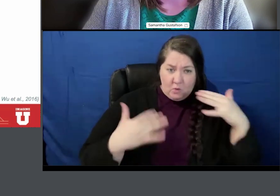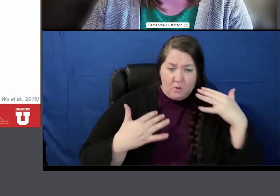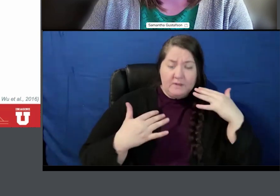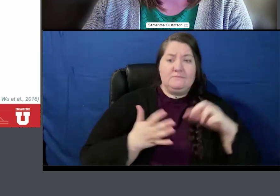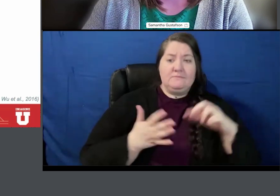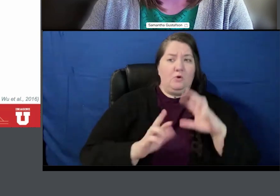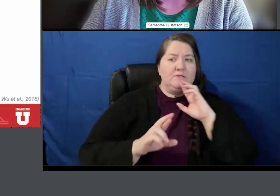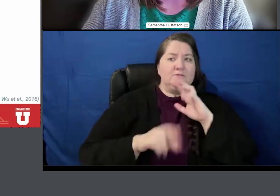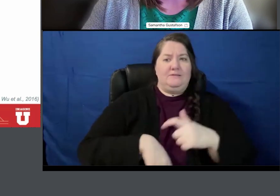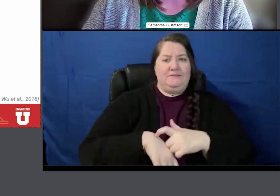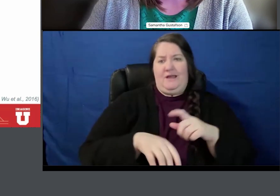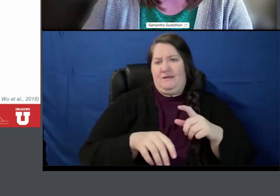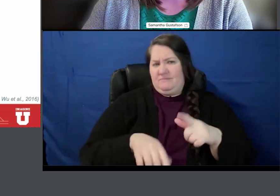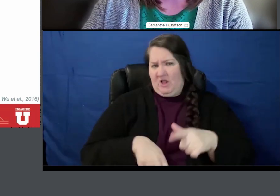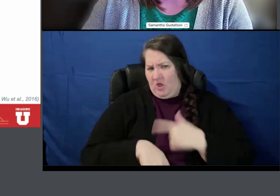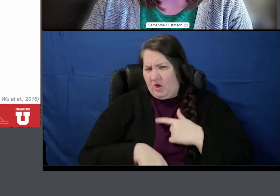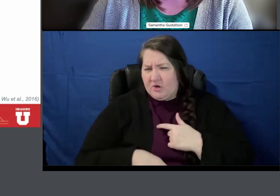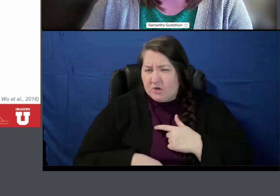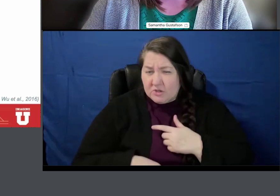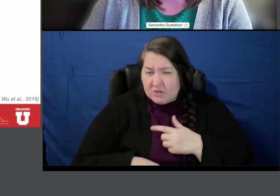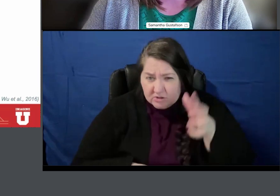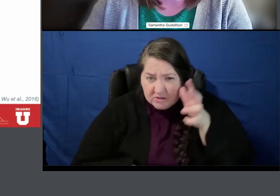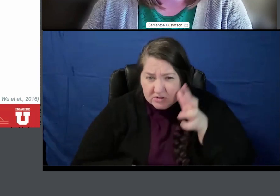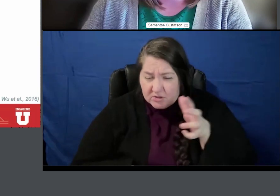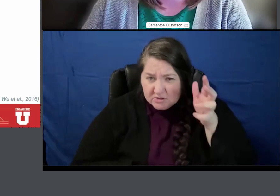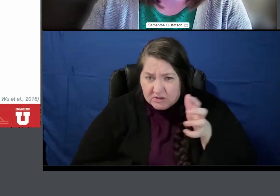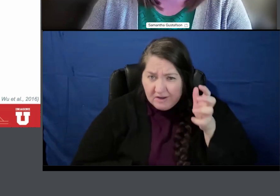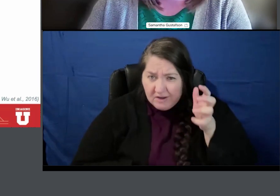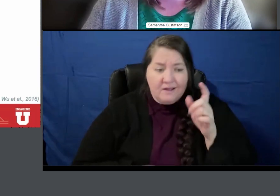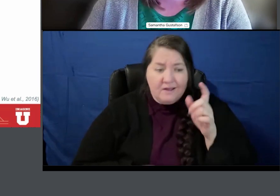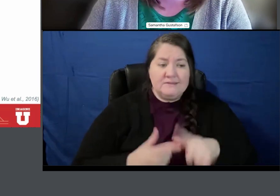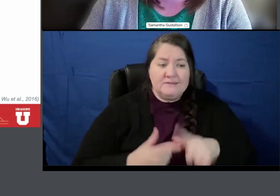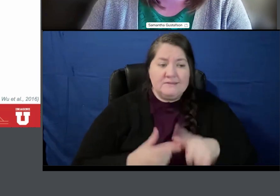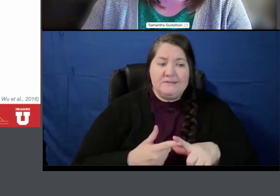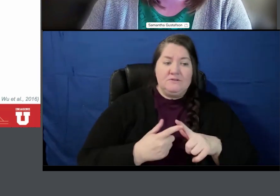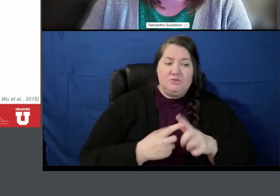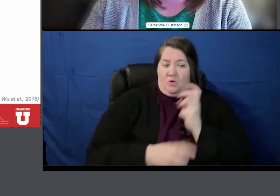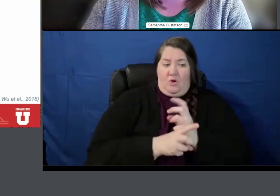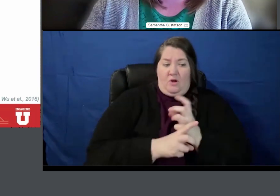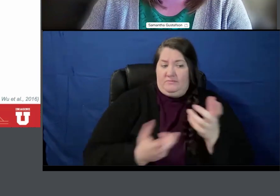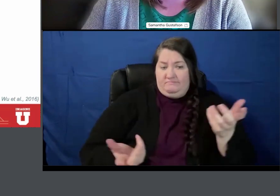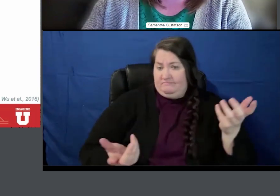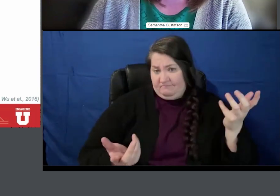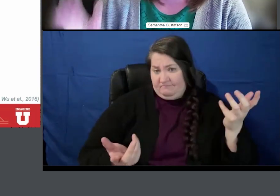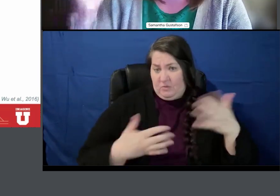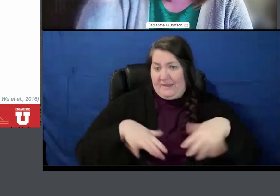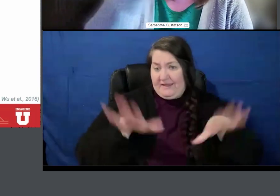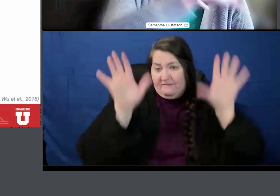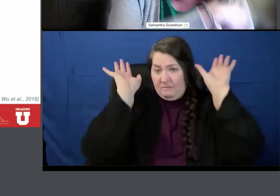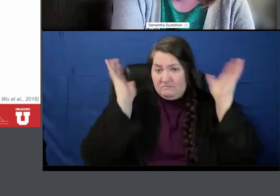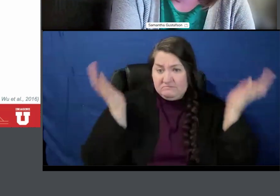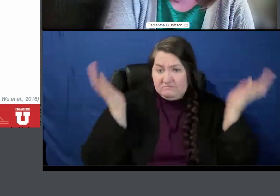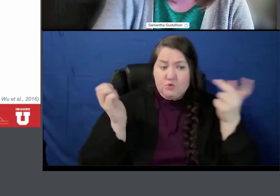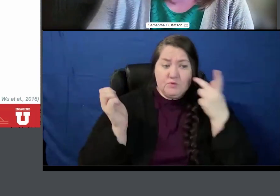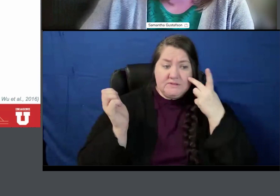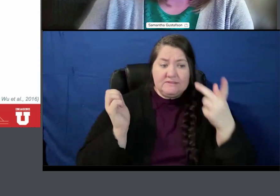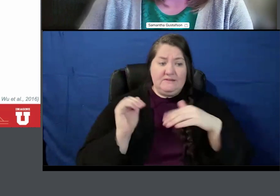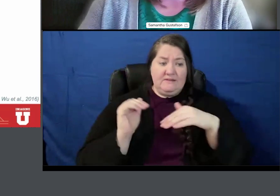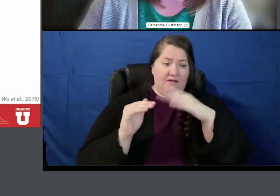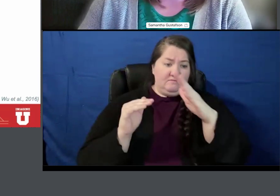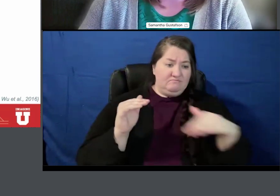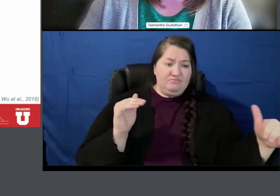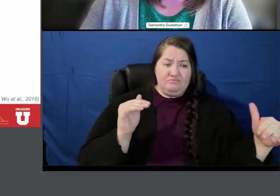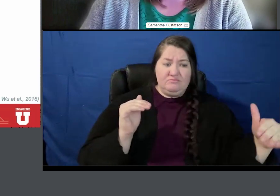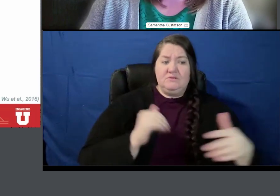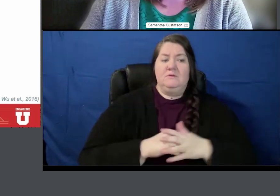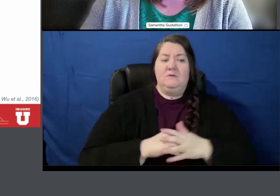response times get longer and longer until it's just too hard for us to do and we give up and we see this roll off